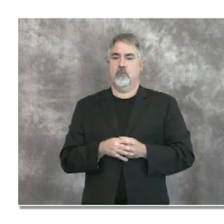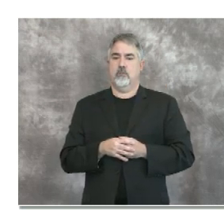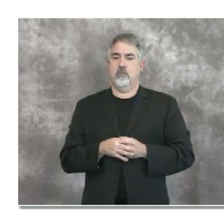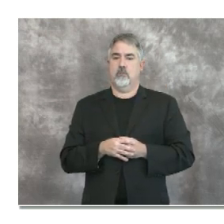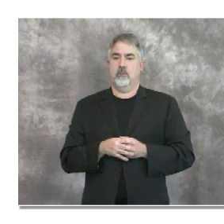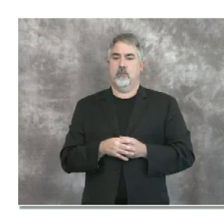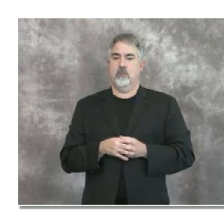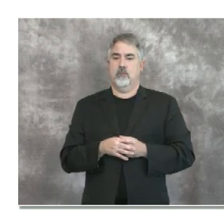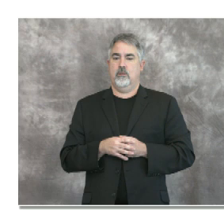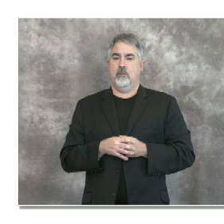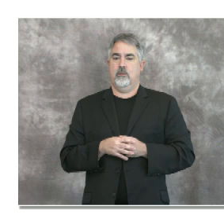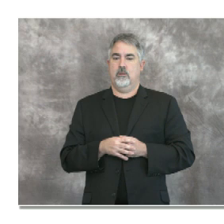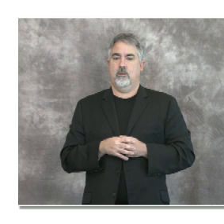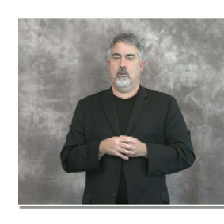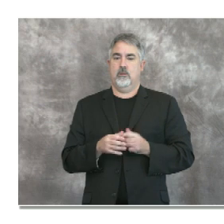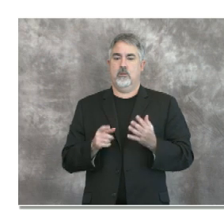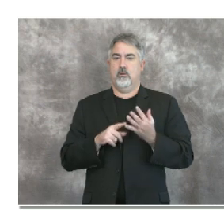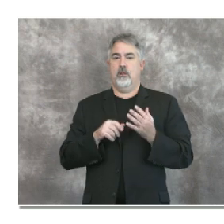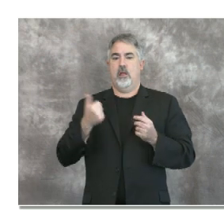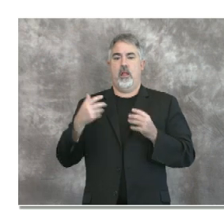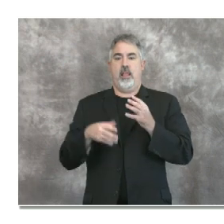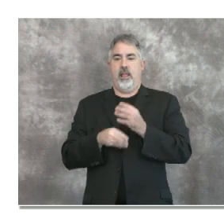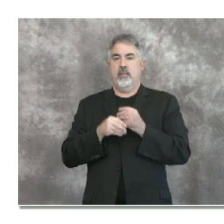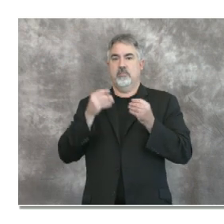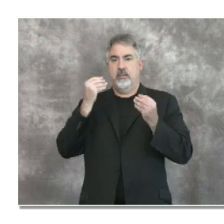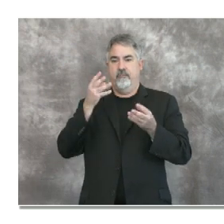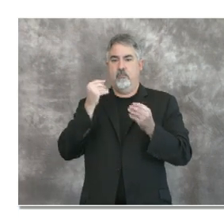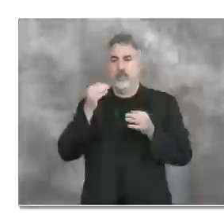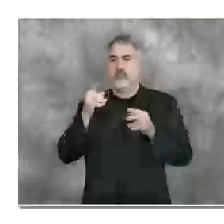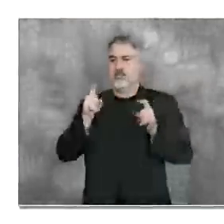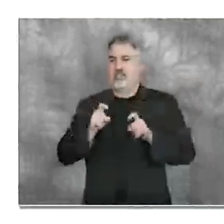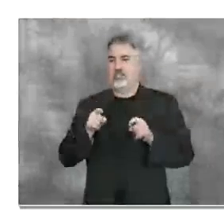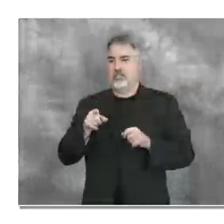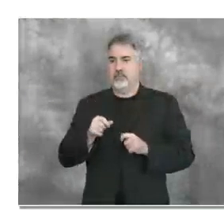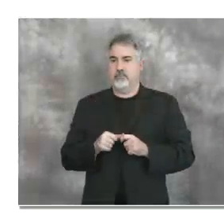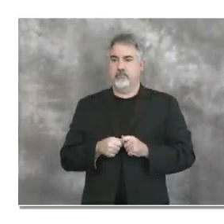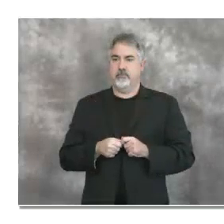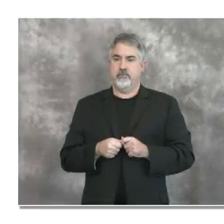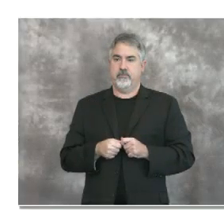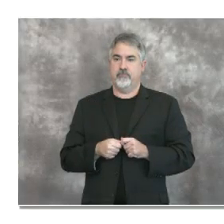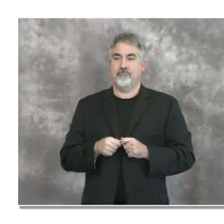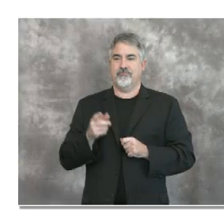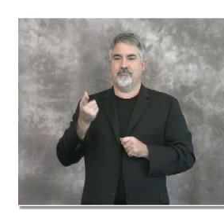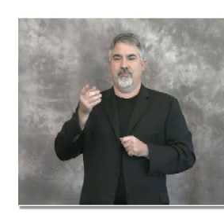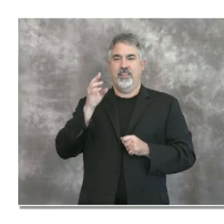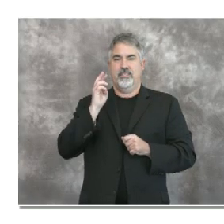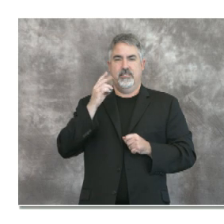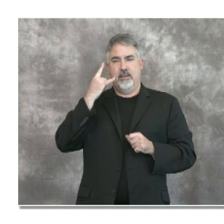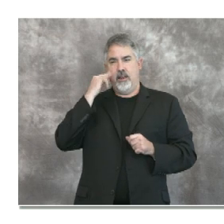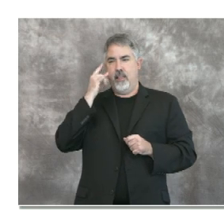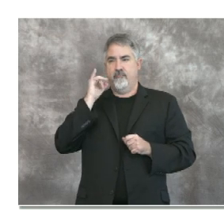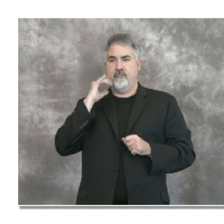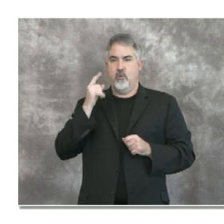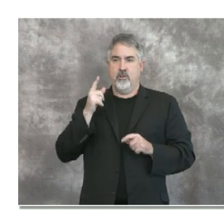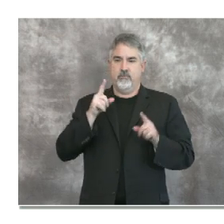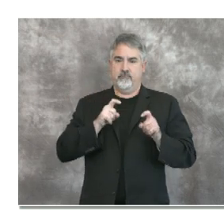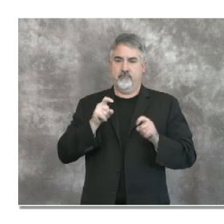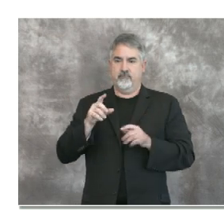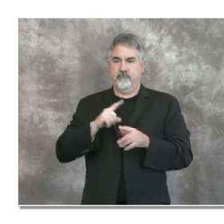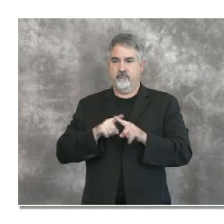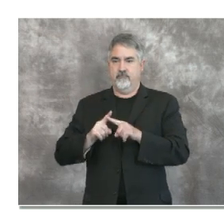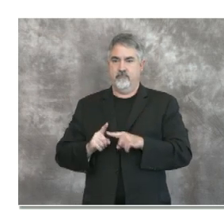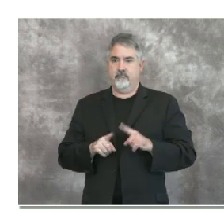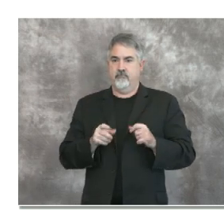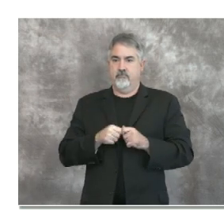provide some additional information about testing. Next slide. Testing is also one of the 6